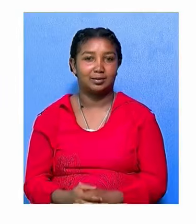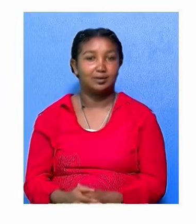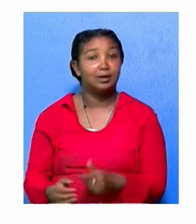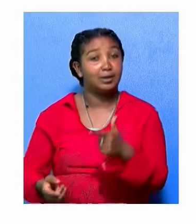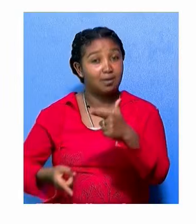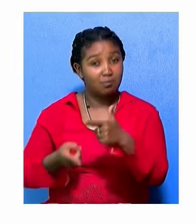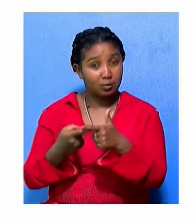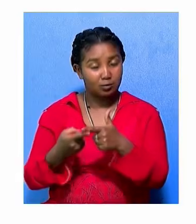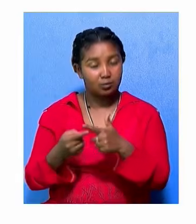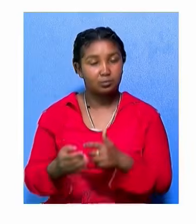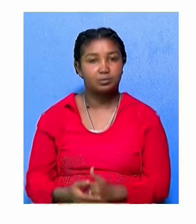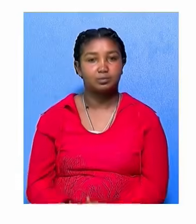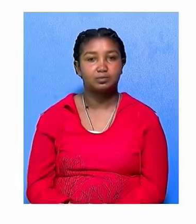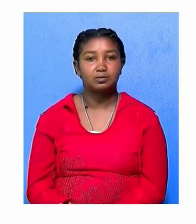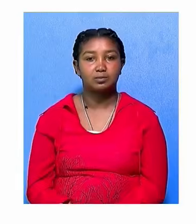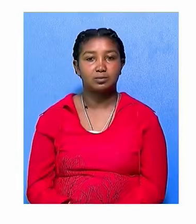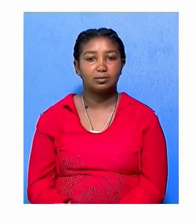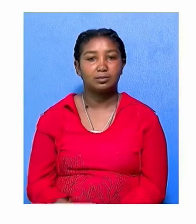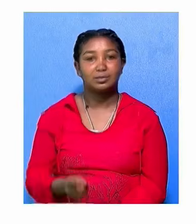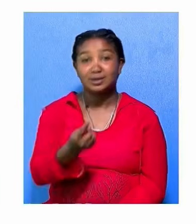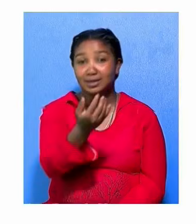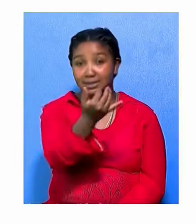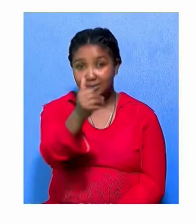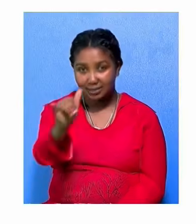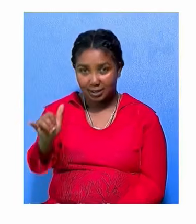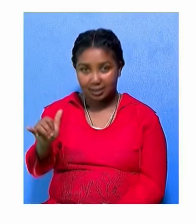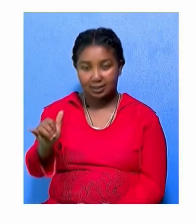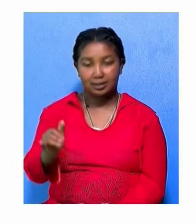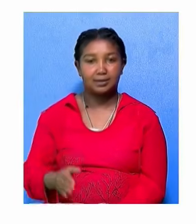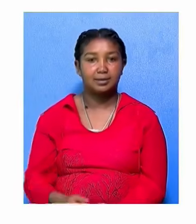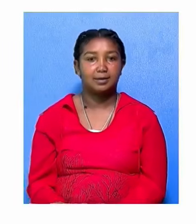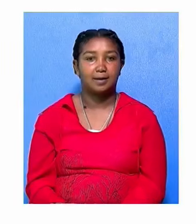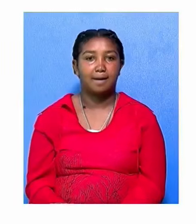Number 2, they